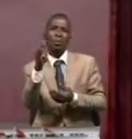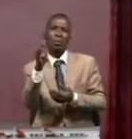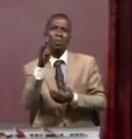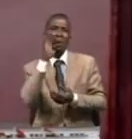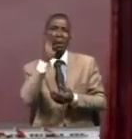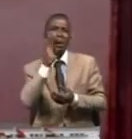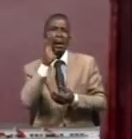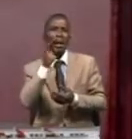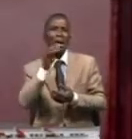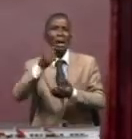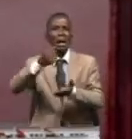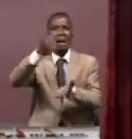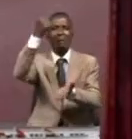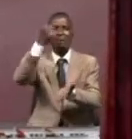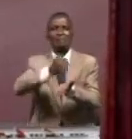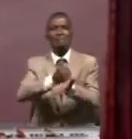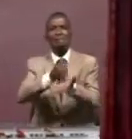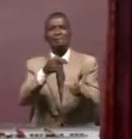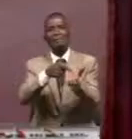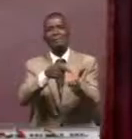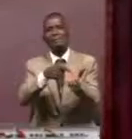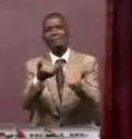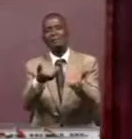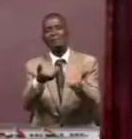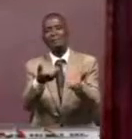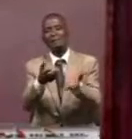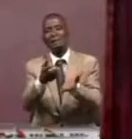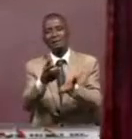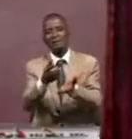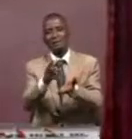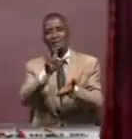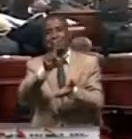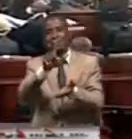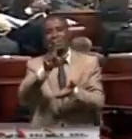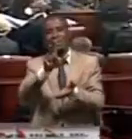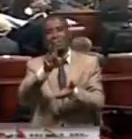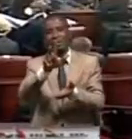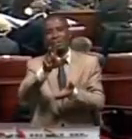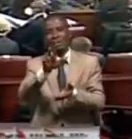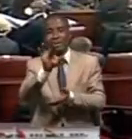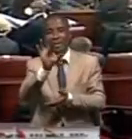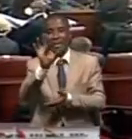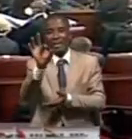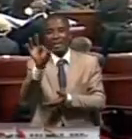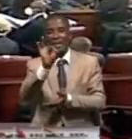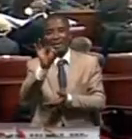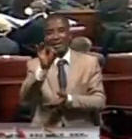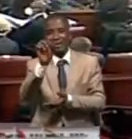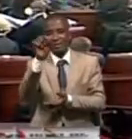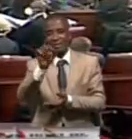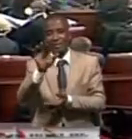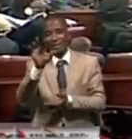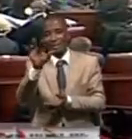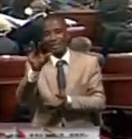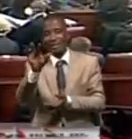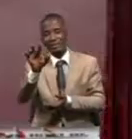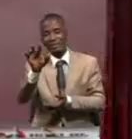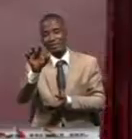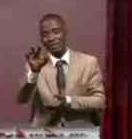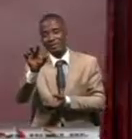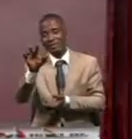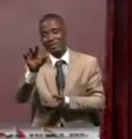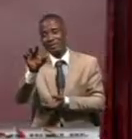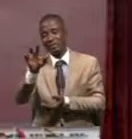stamp. That's 9:39. That's the 931. Yeah. 9:39. Yes. A.M. And then there's an earlier one.